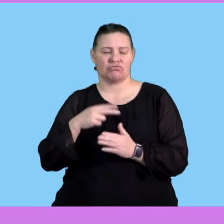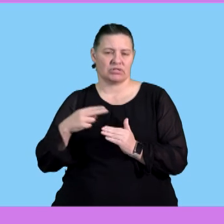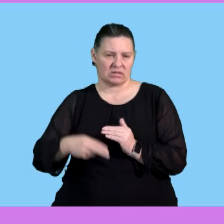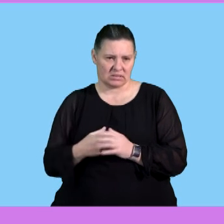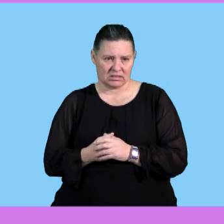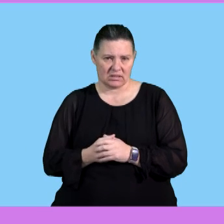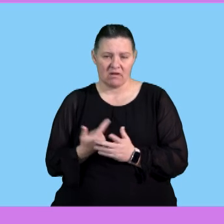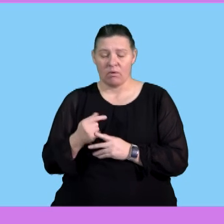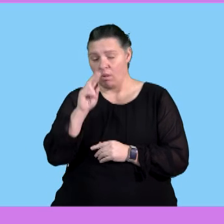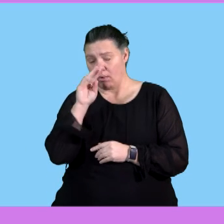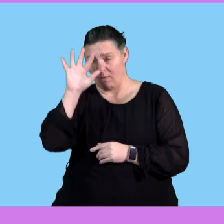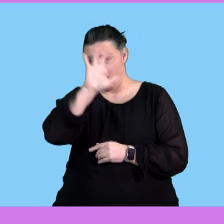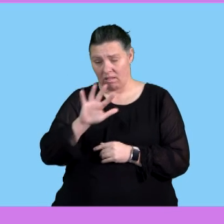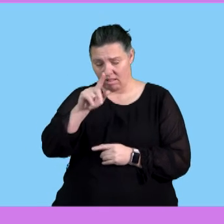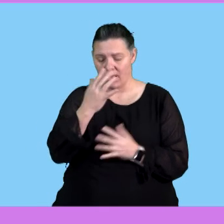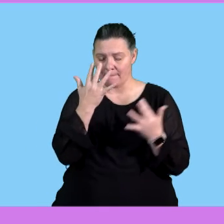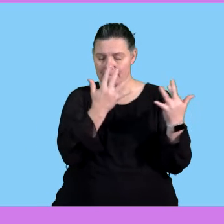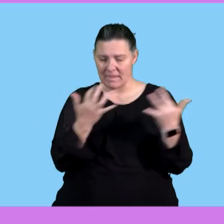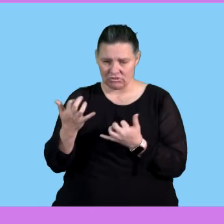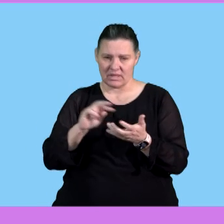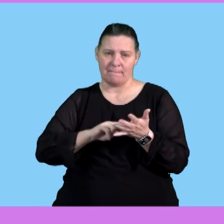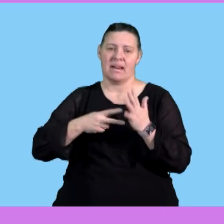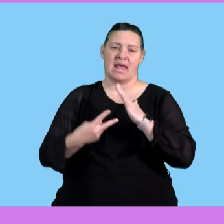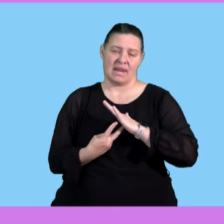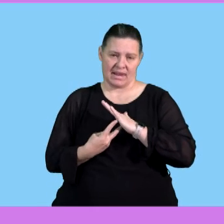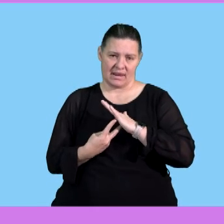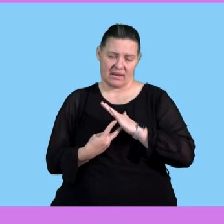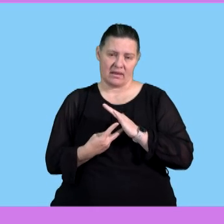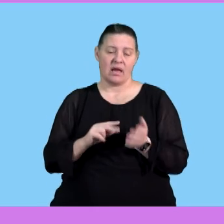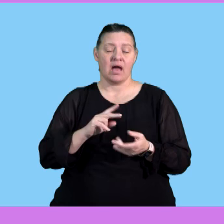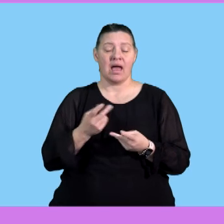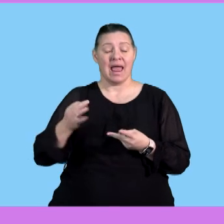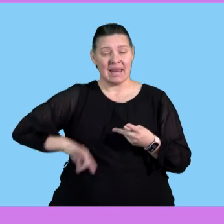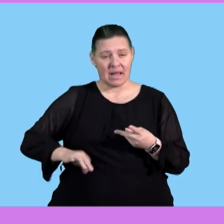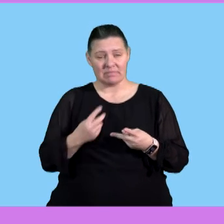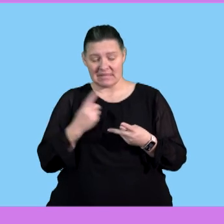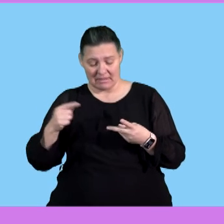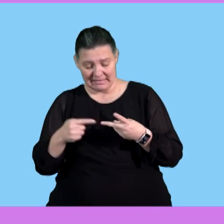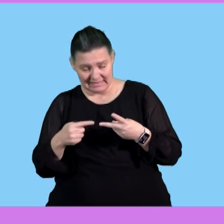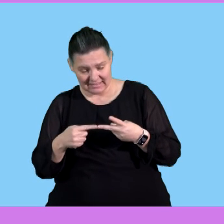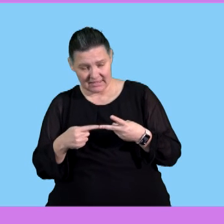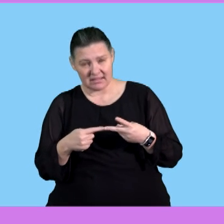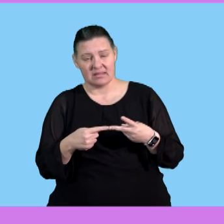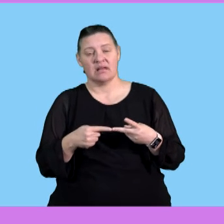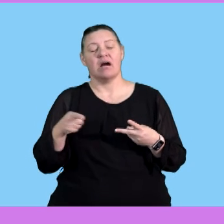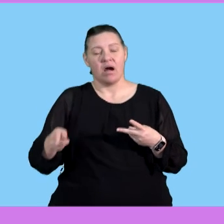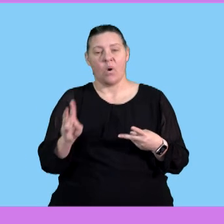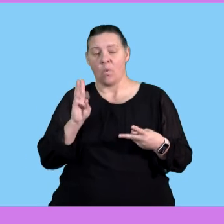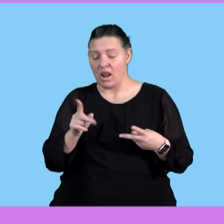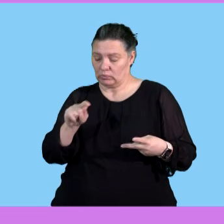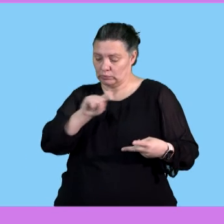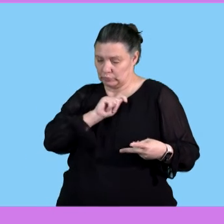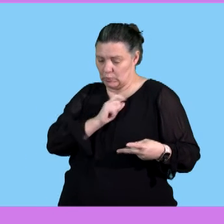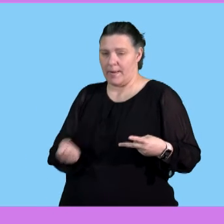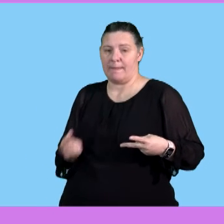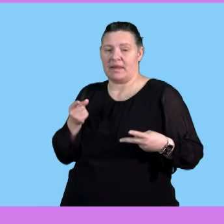In short, if we look at everything here, a budget is a plan, and the income statement is where we